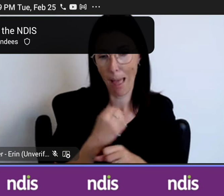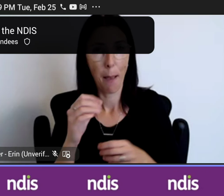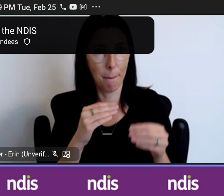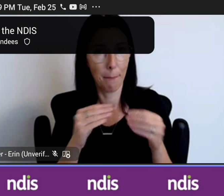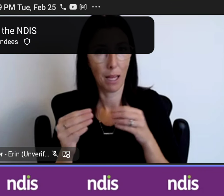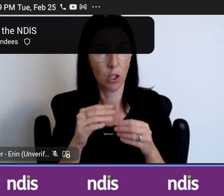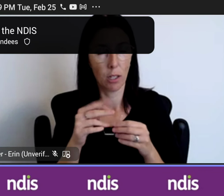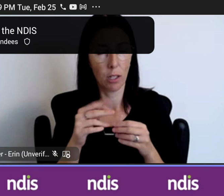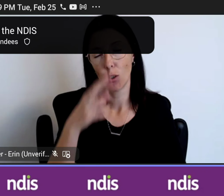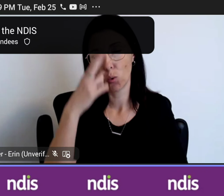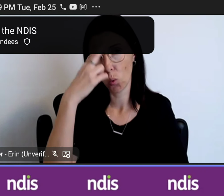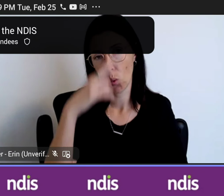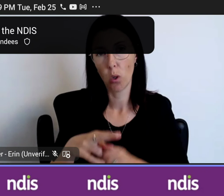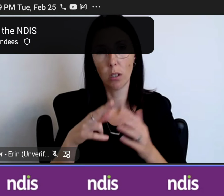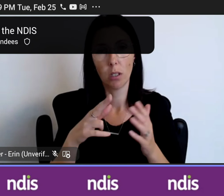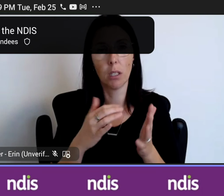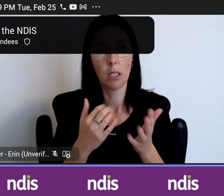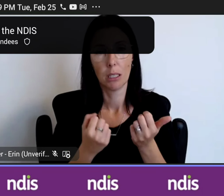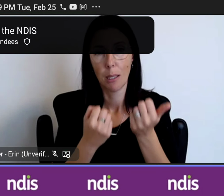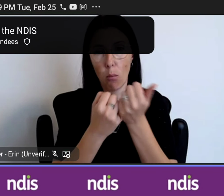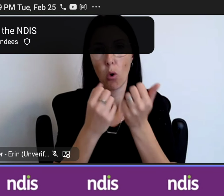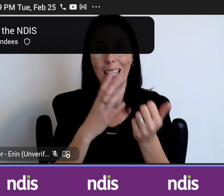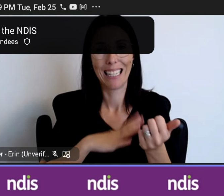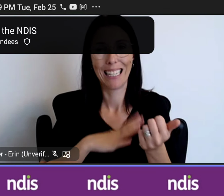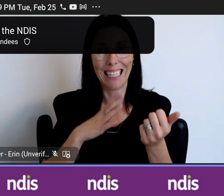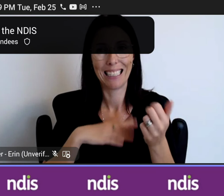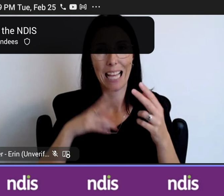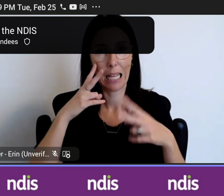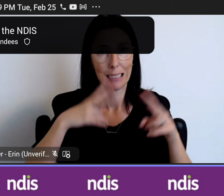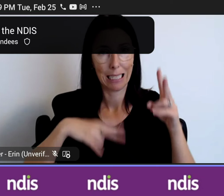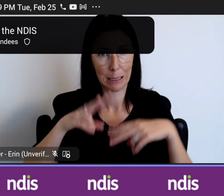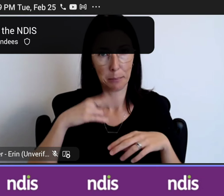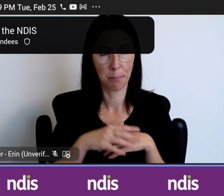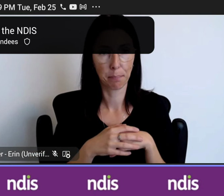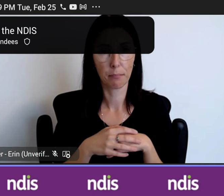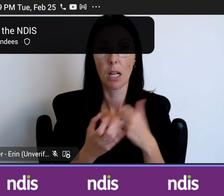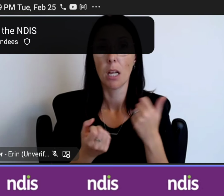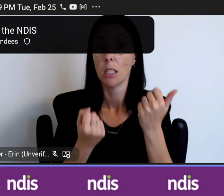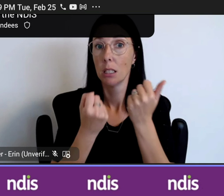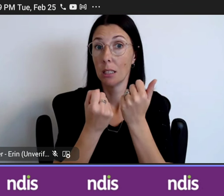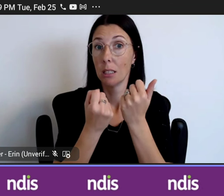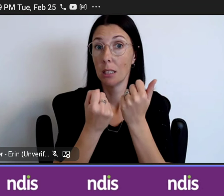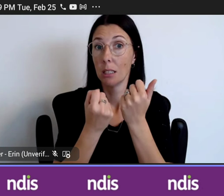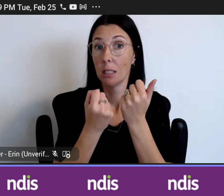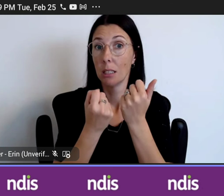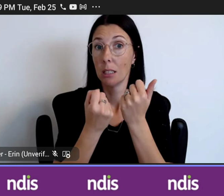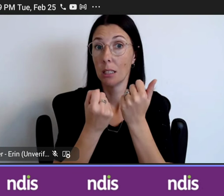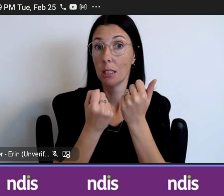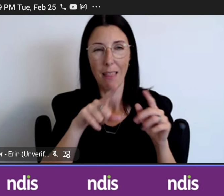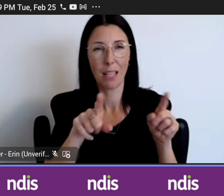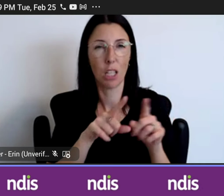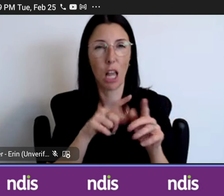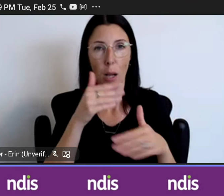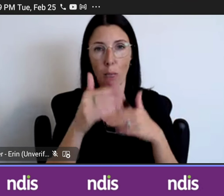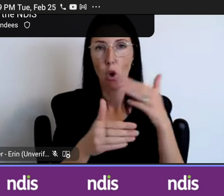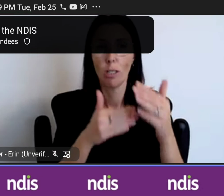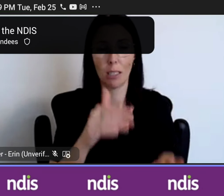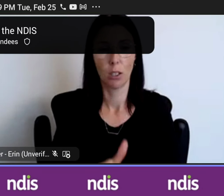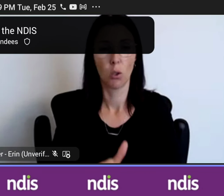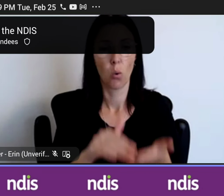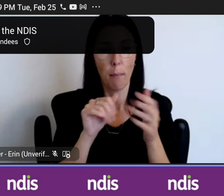support needs assessment. So a support needs assessment is a process that will be used to better